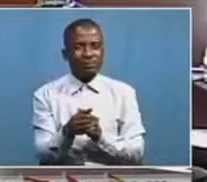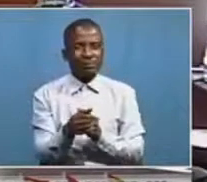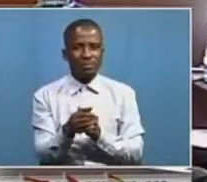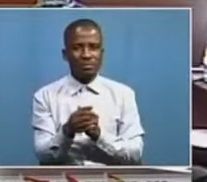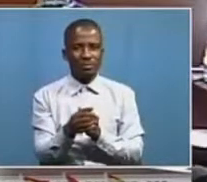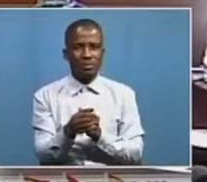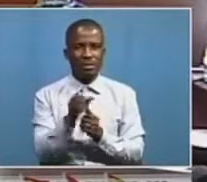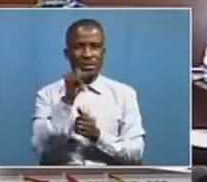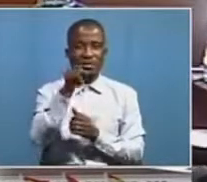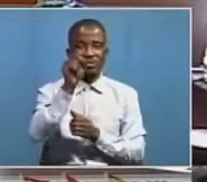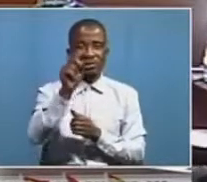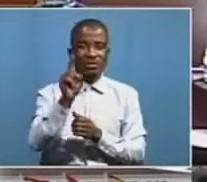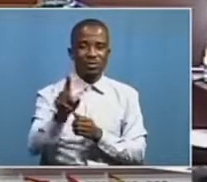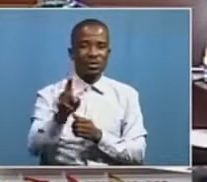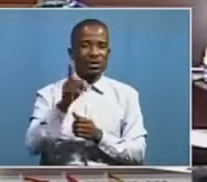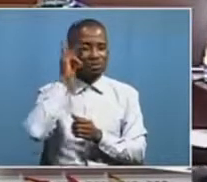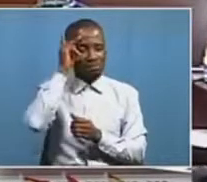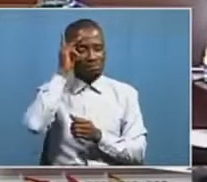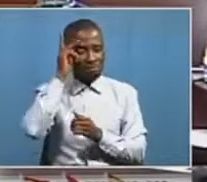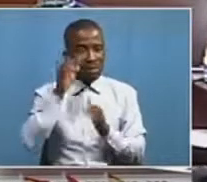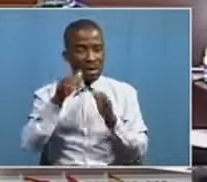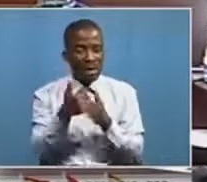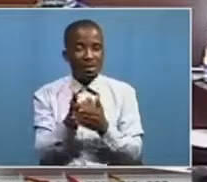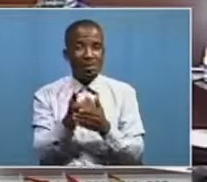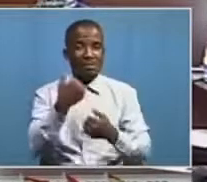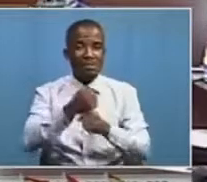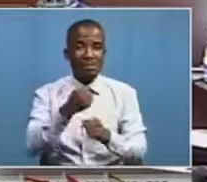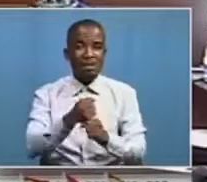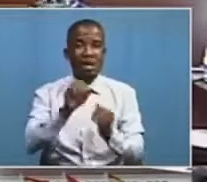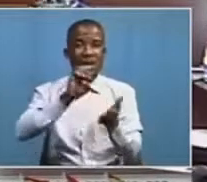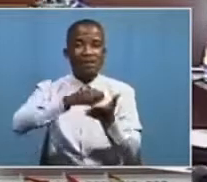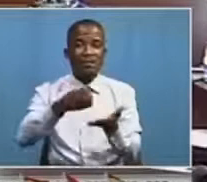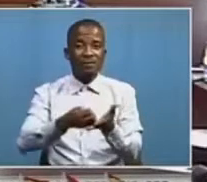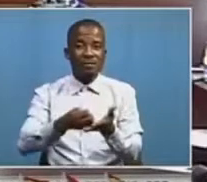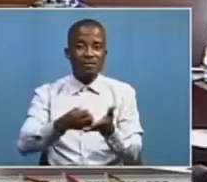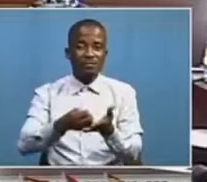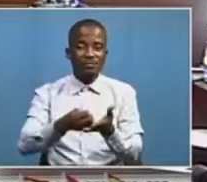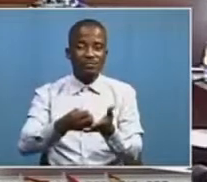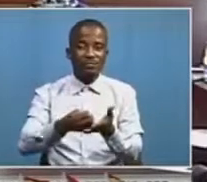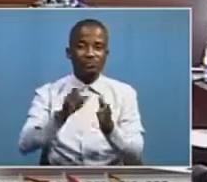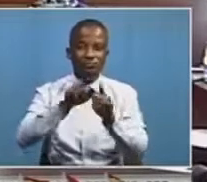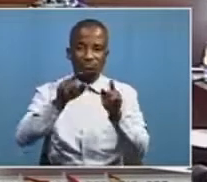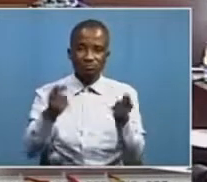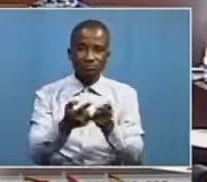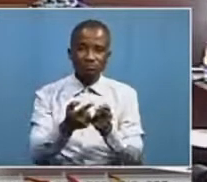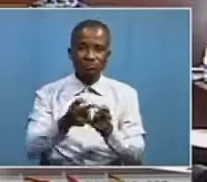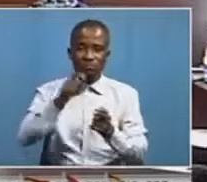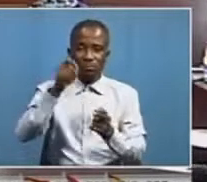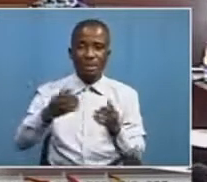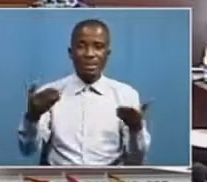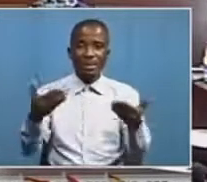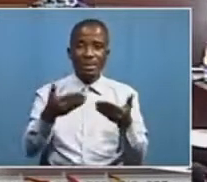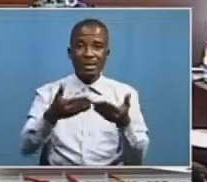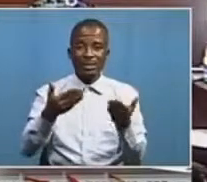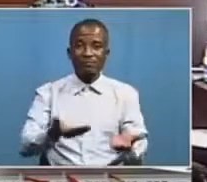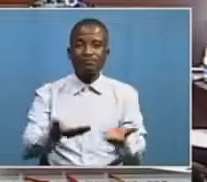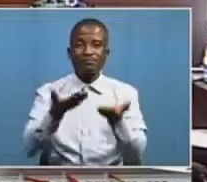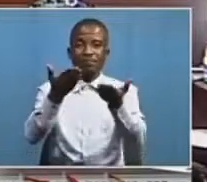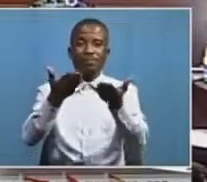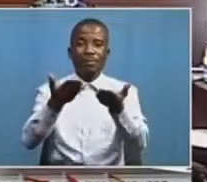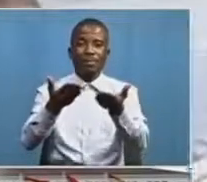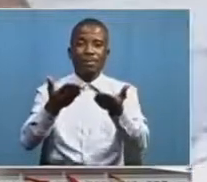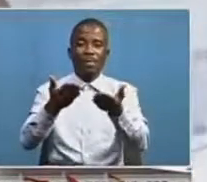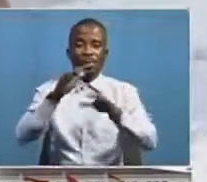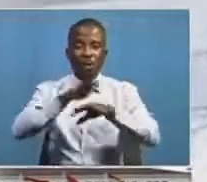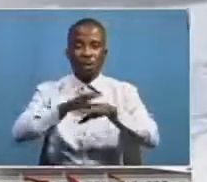11.1. For purpose of this act, the burden of producing evidence means the obligation of a party to introduce sufficient evidence to avoid a ruling on the